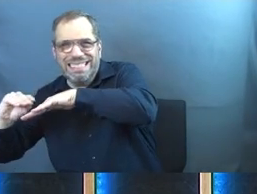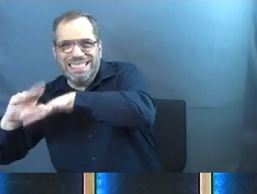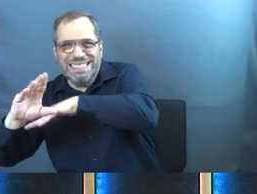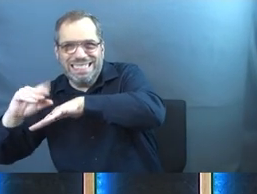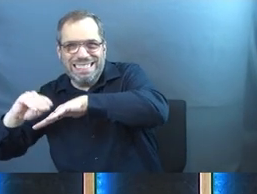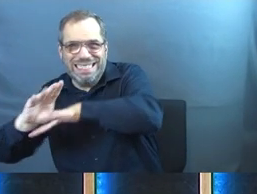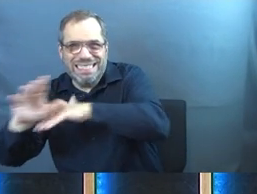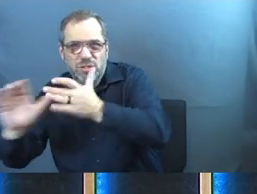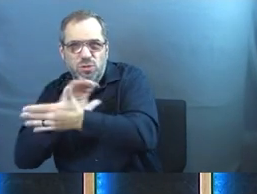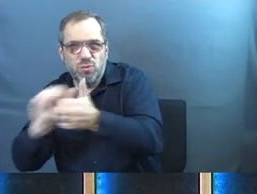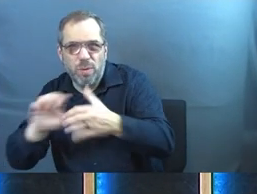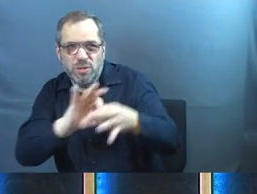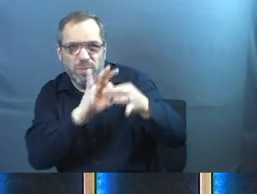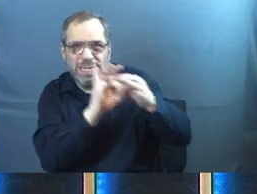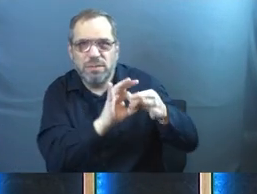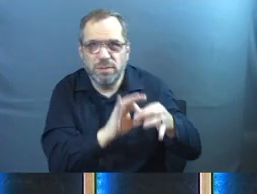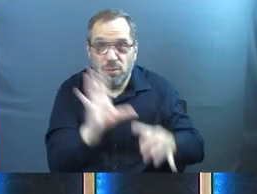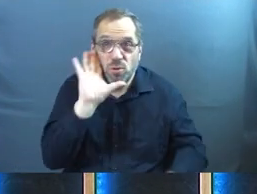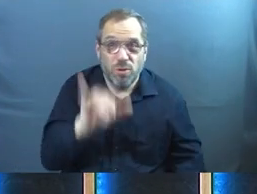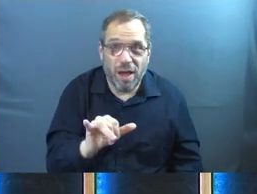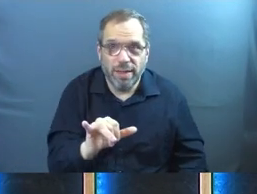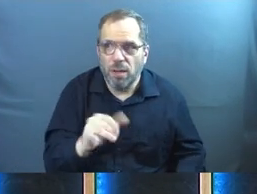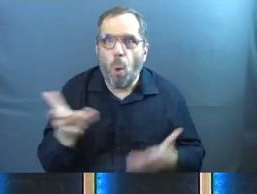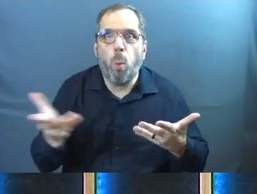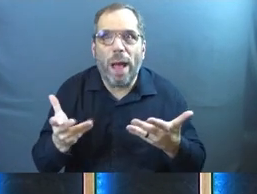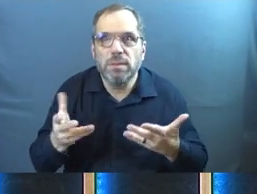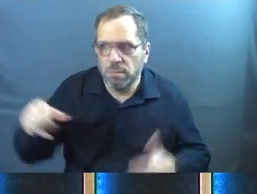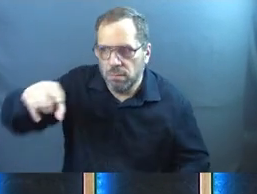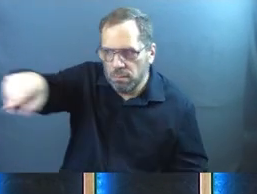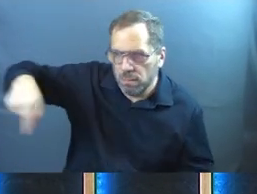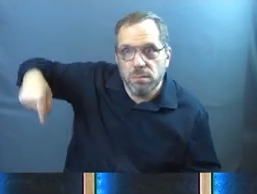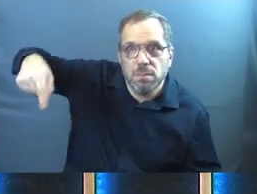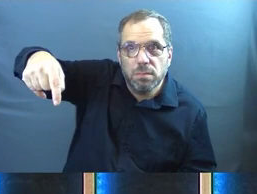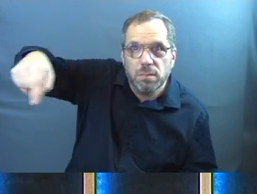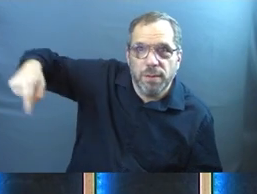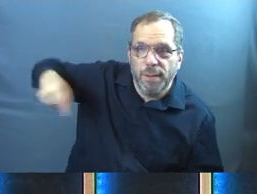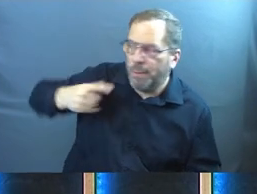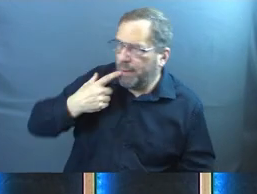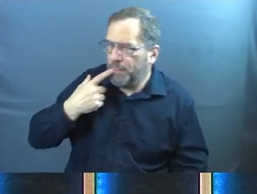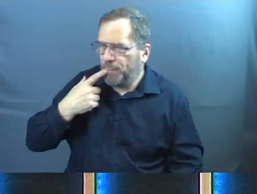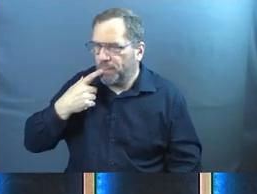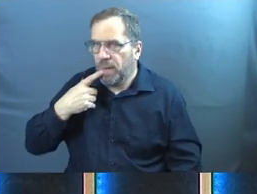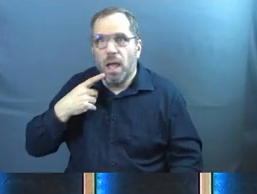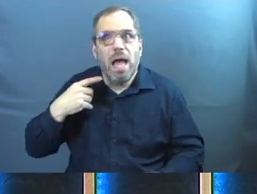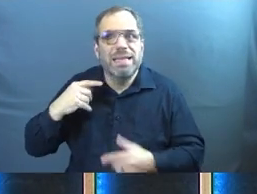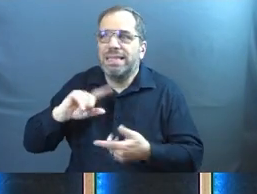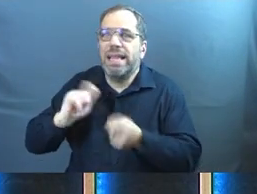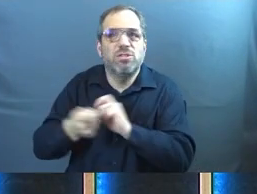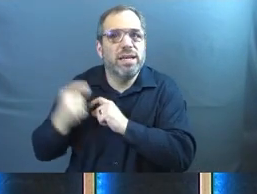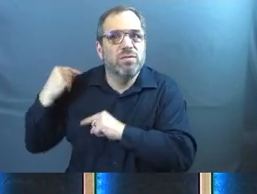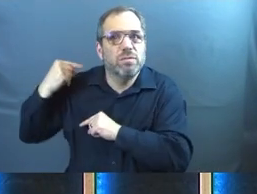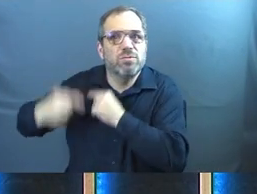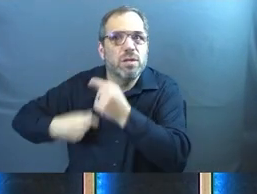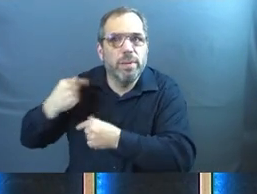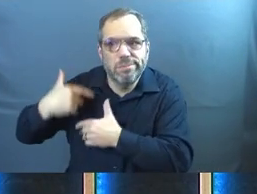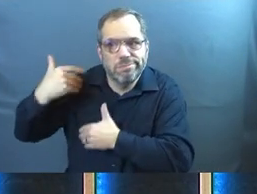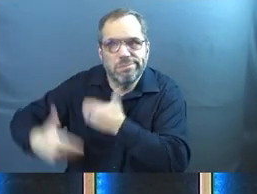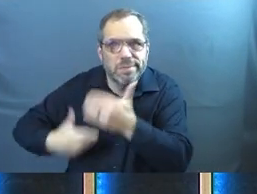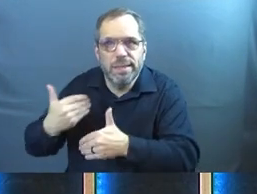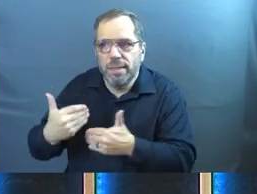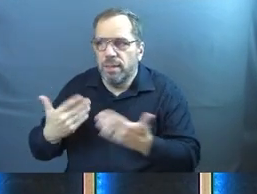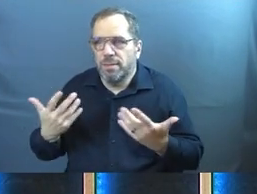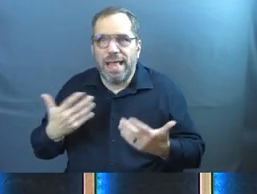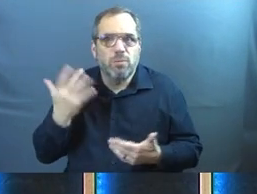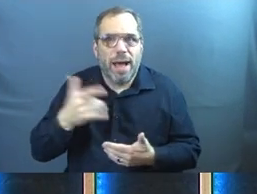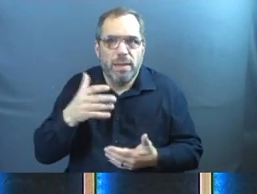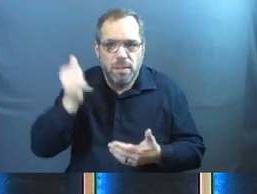your relationship. And what are they? Well, they might change from generation to generation. That might